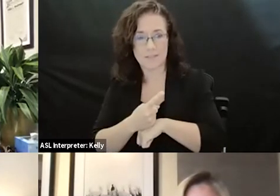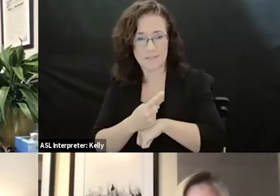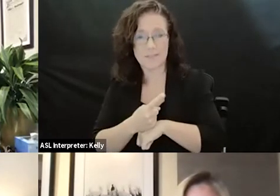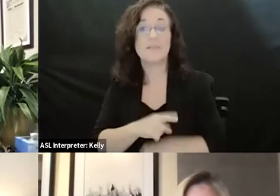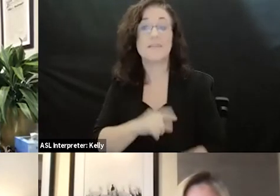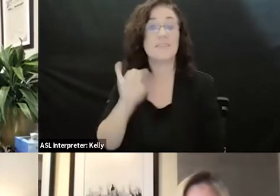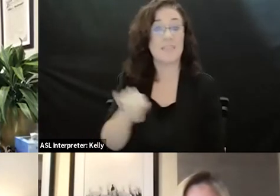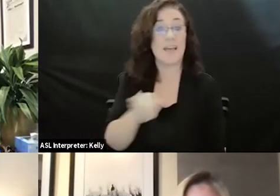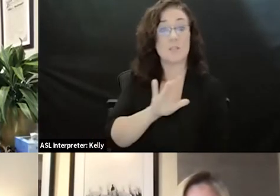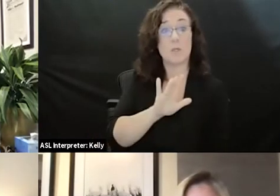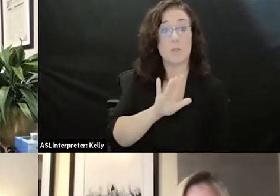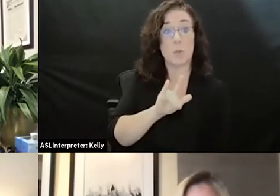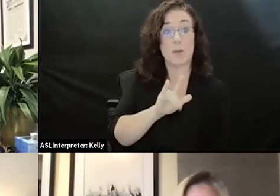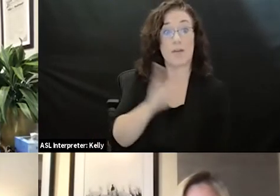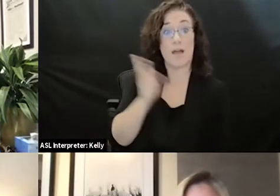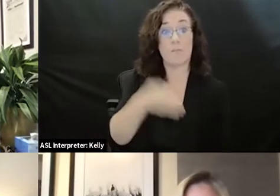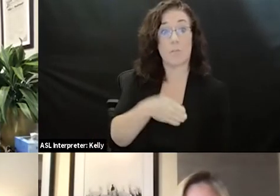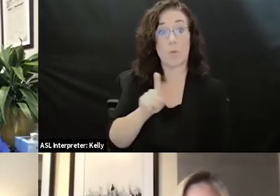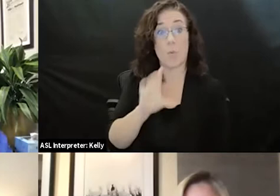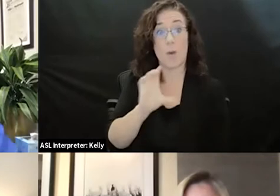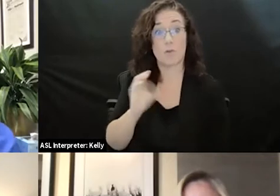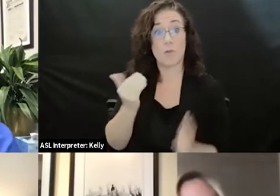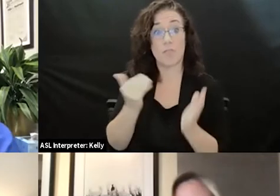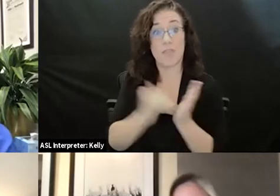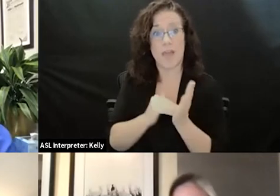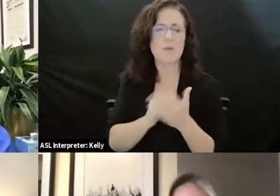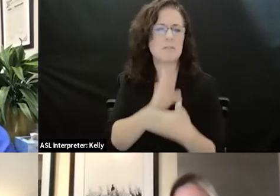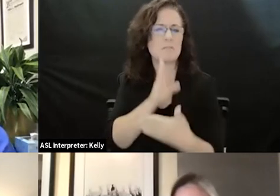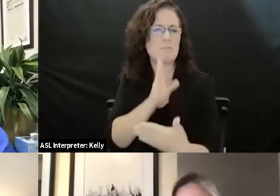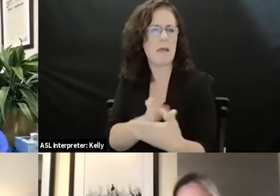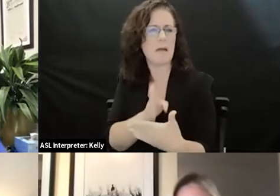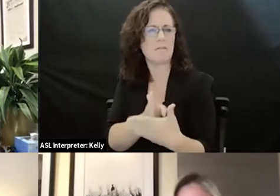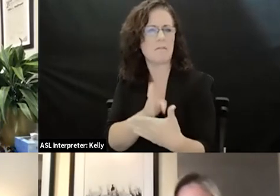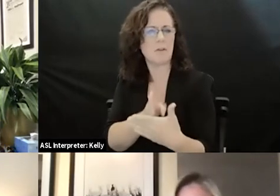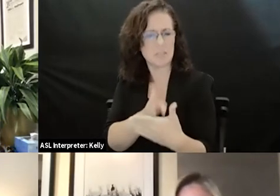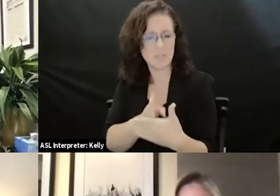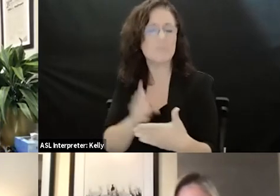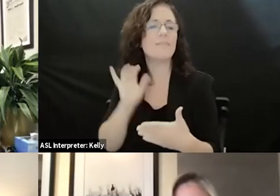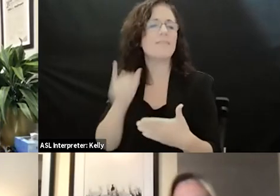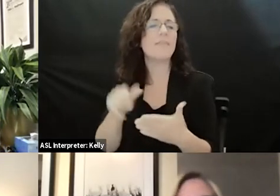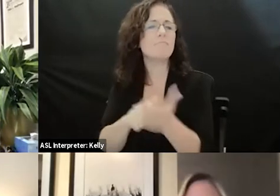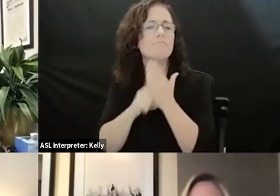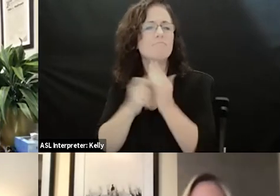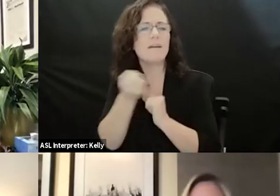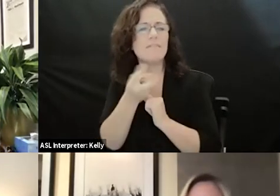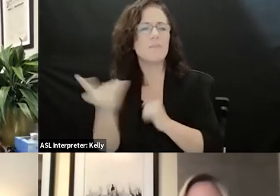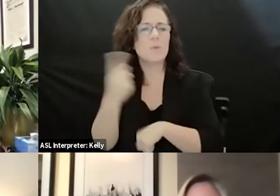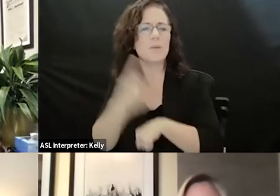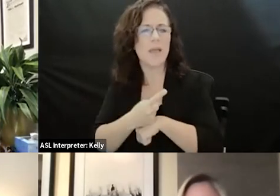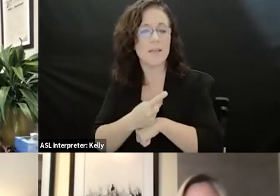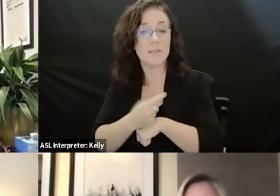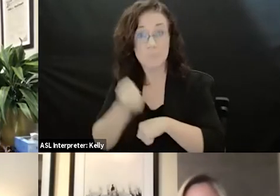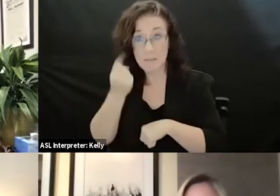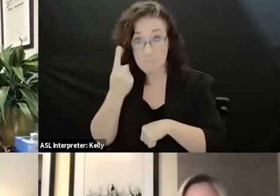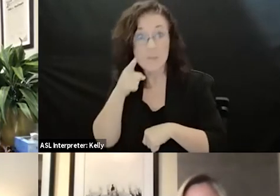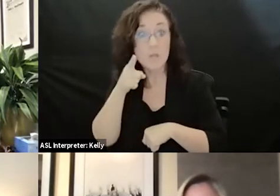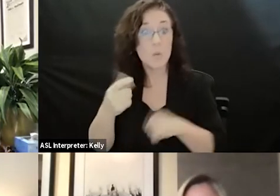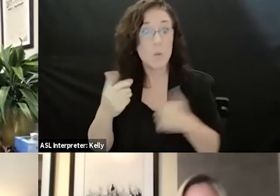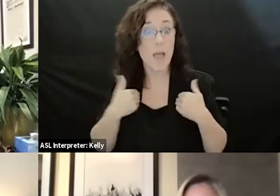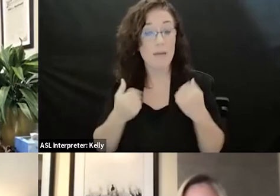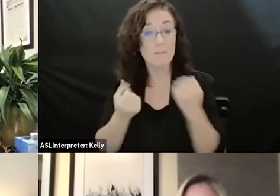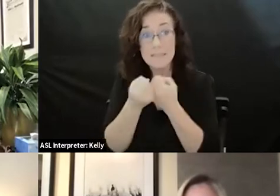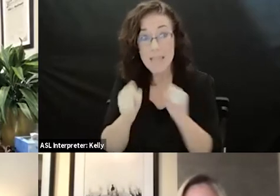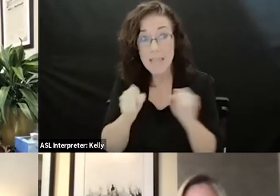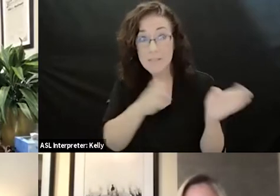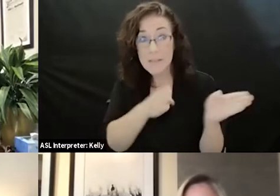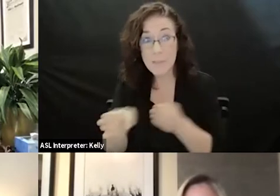over average of five days so it takes a few days but if you have more safety plan and everything approved ahead of time you have no no other